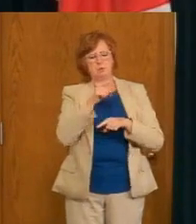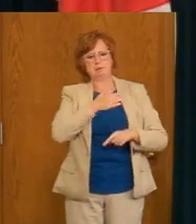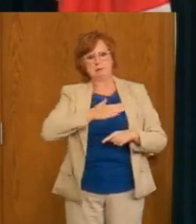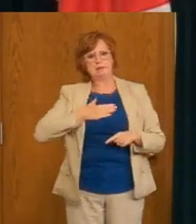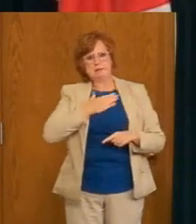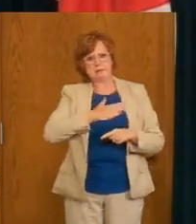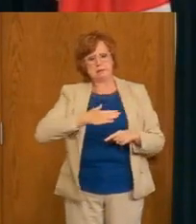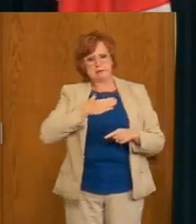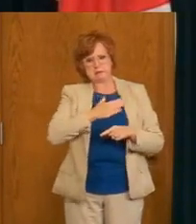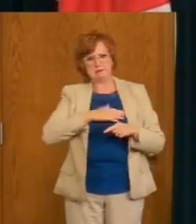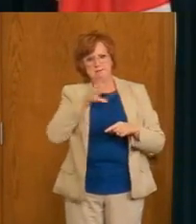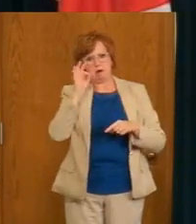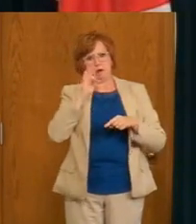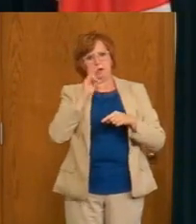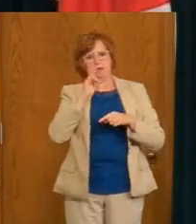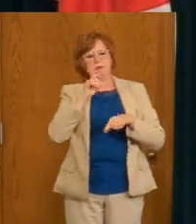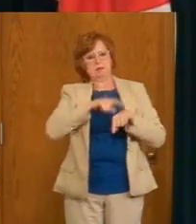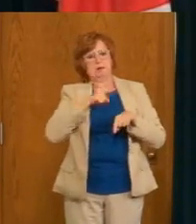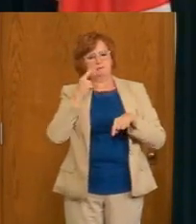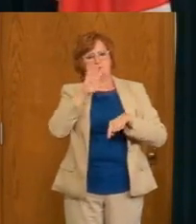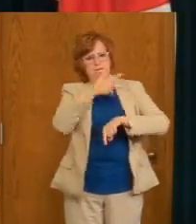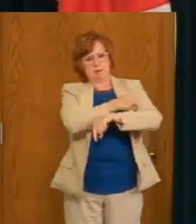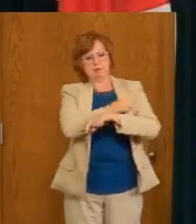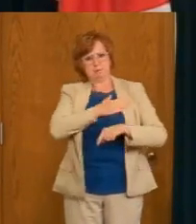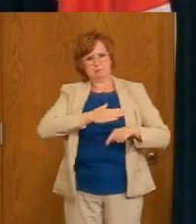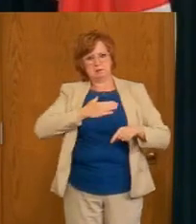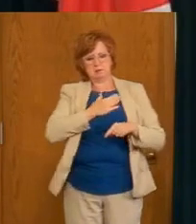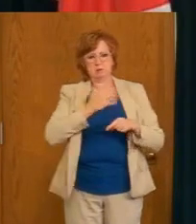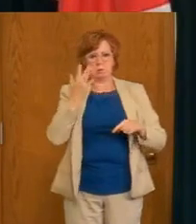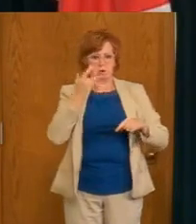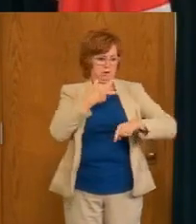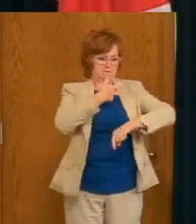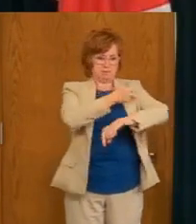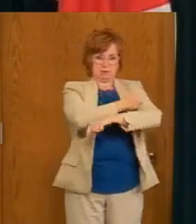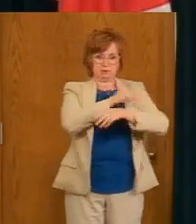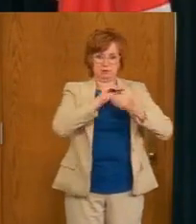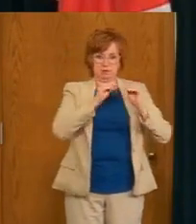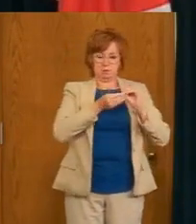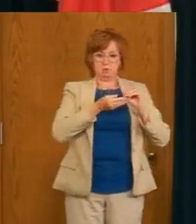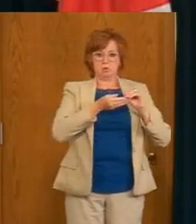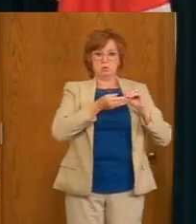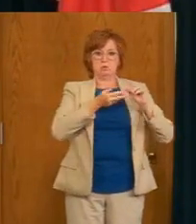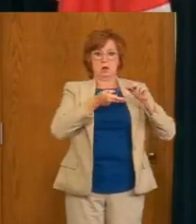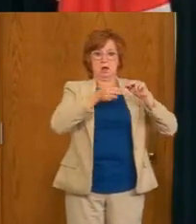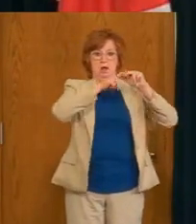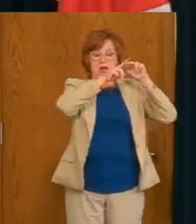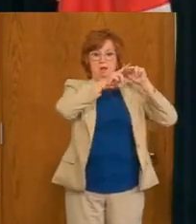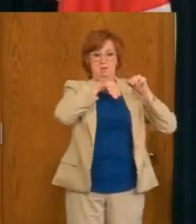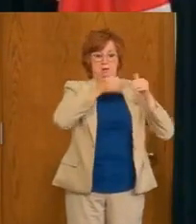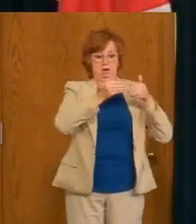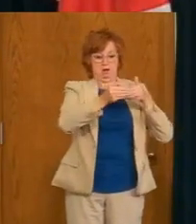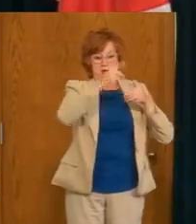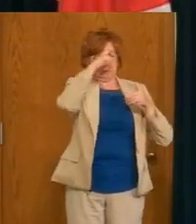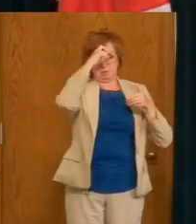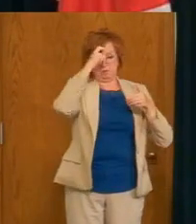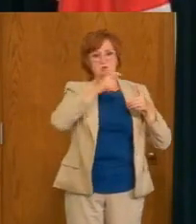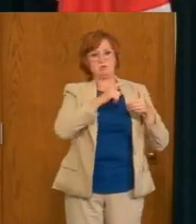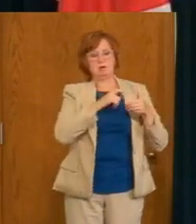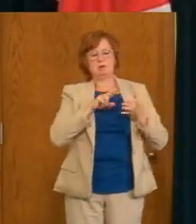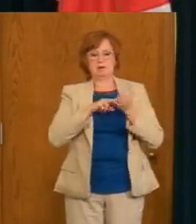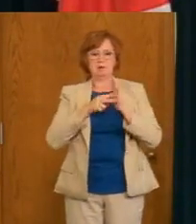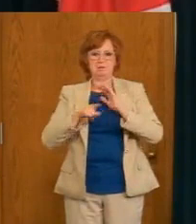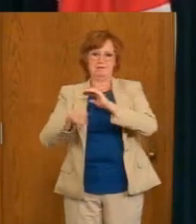over the next few days and weeks. The higher our vaccine rates go now over the summer, the better and